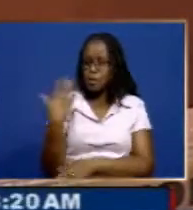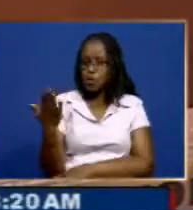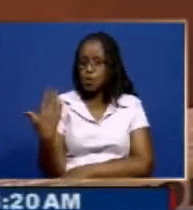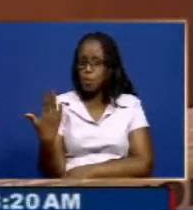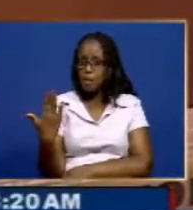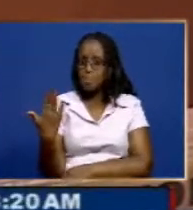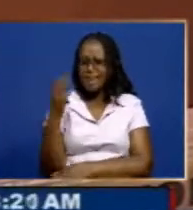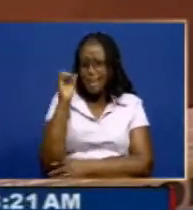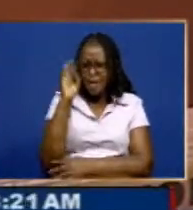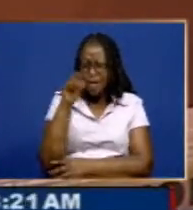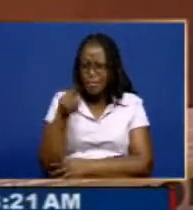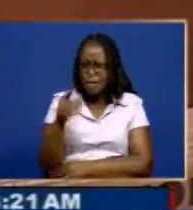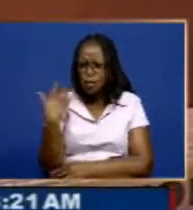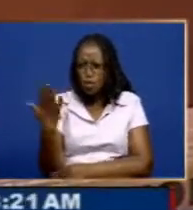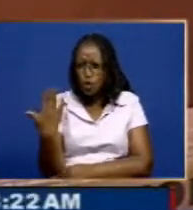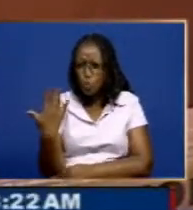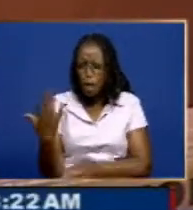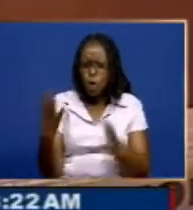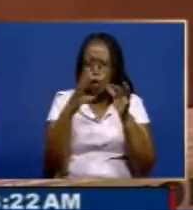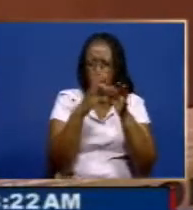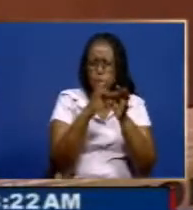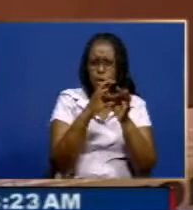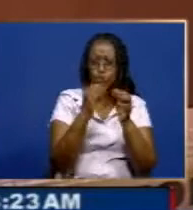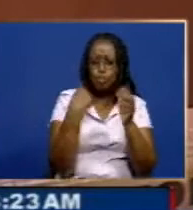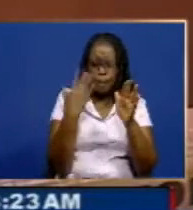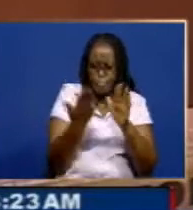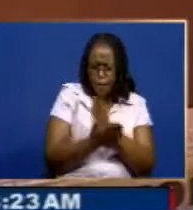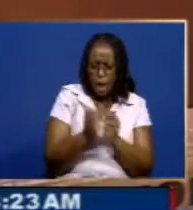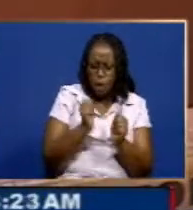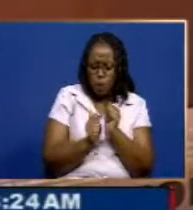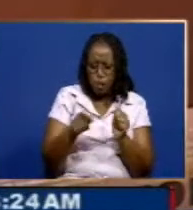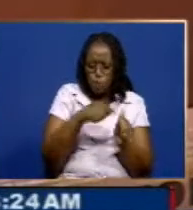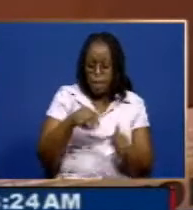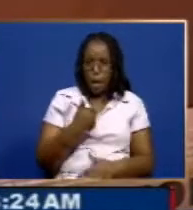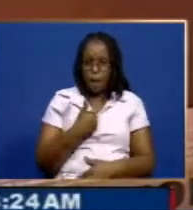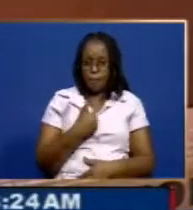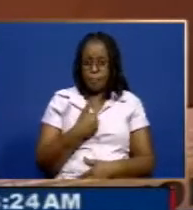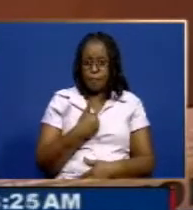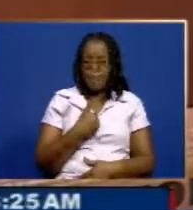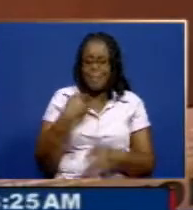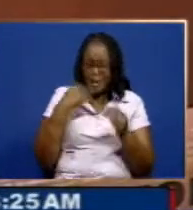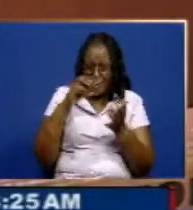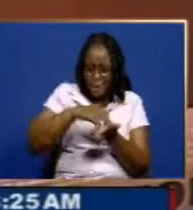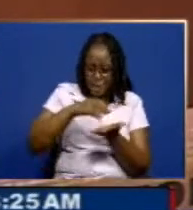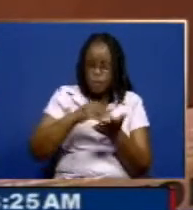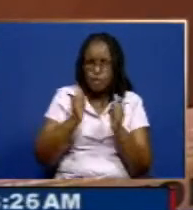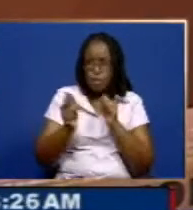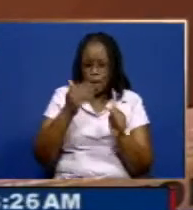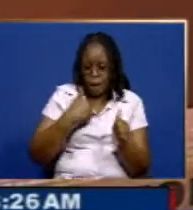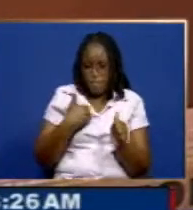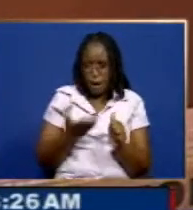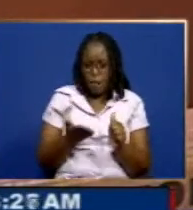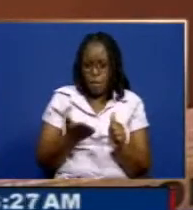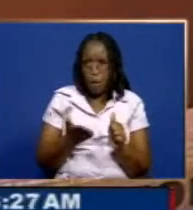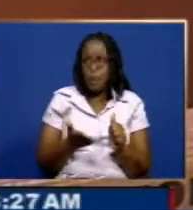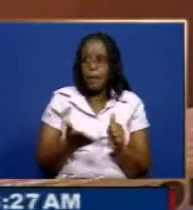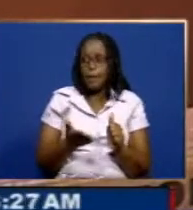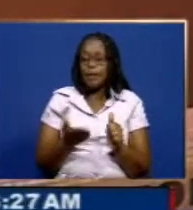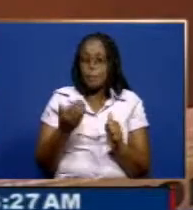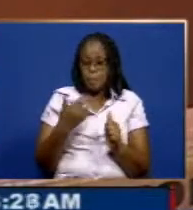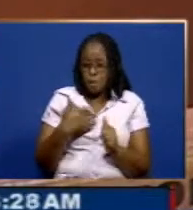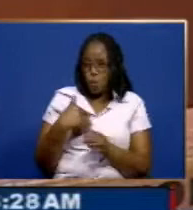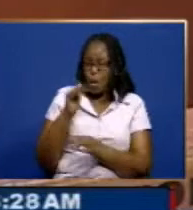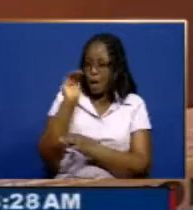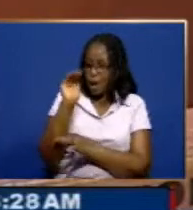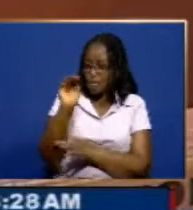that document relates to the trial before us. Chair, and this, of course, I'm seeking your directions because